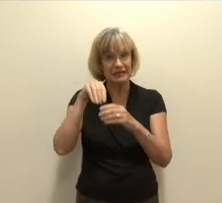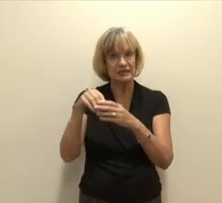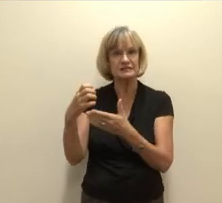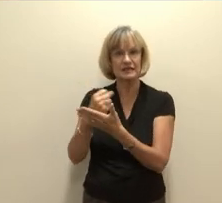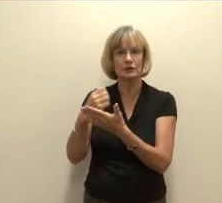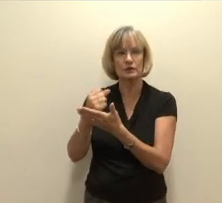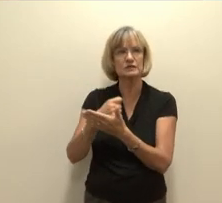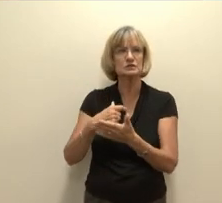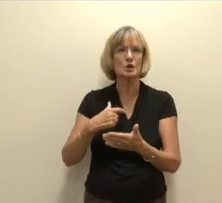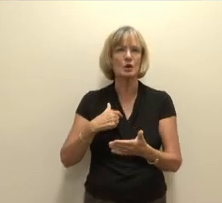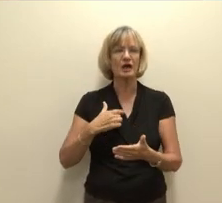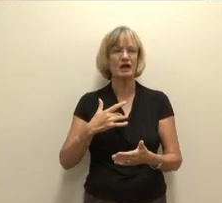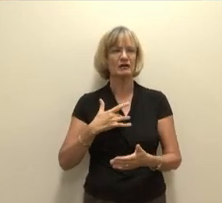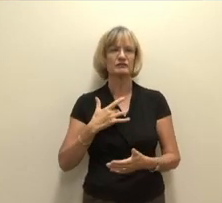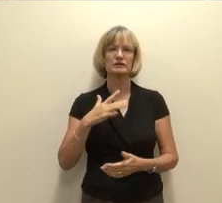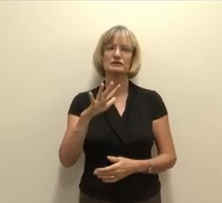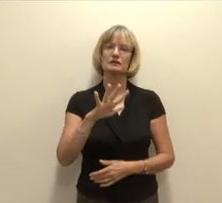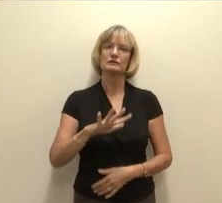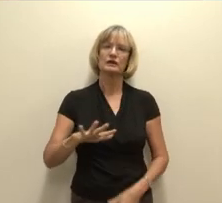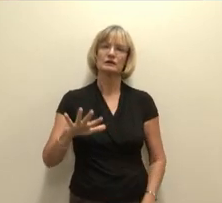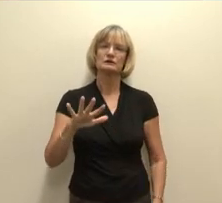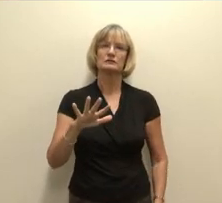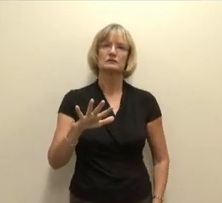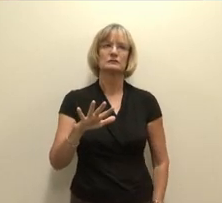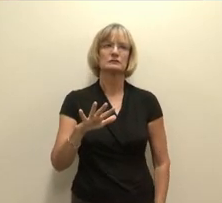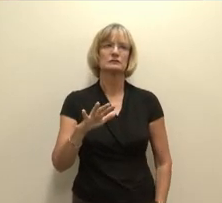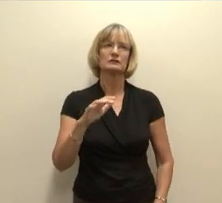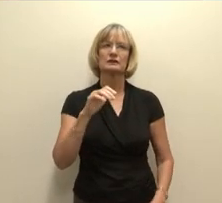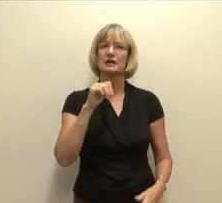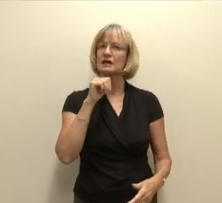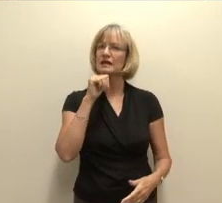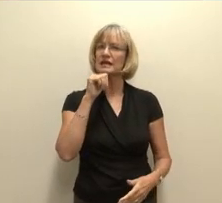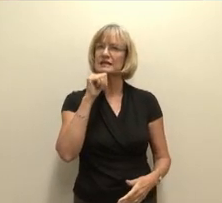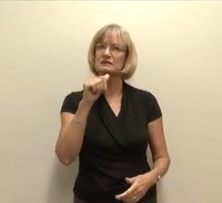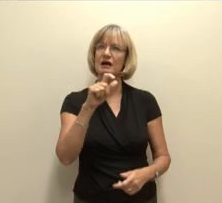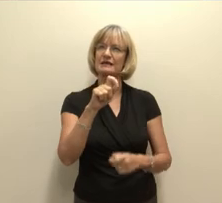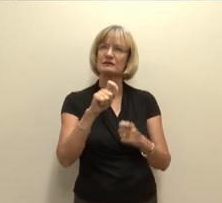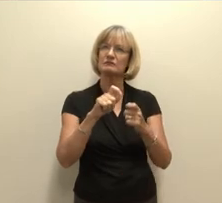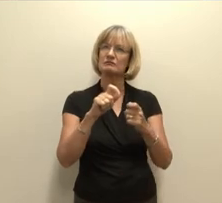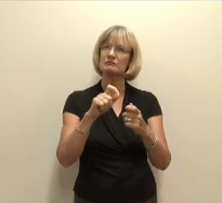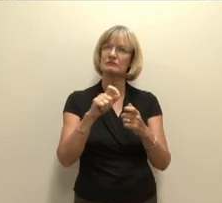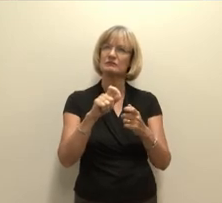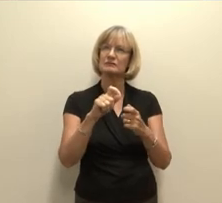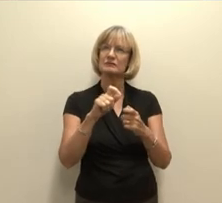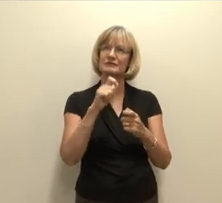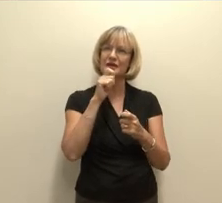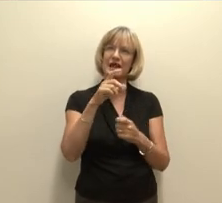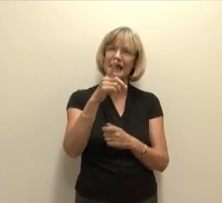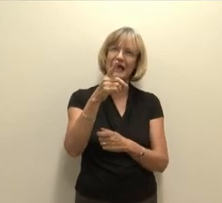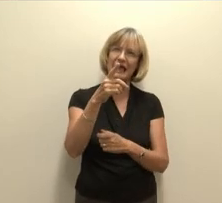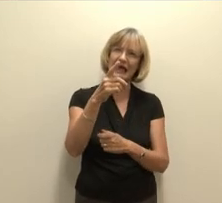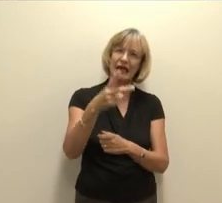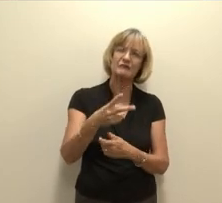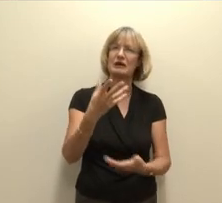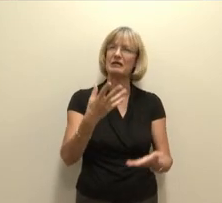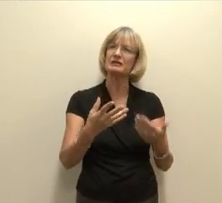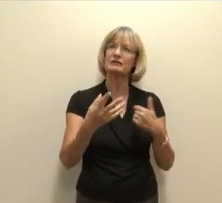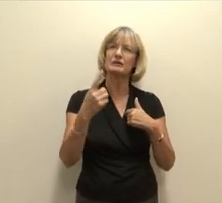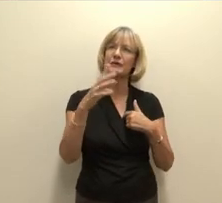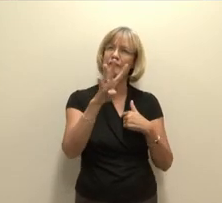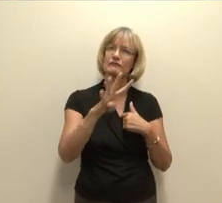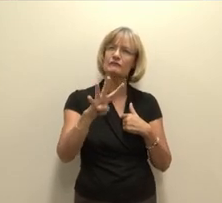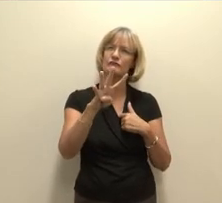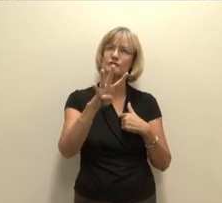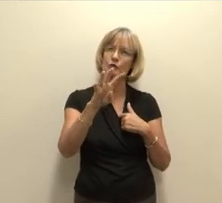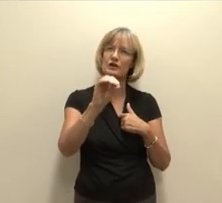say that it's not quite half. I would say it's about 40% of our increase was